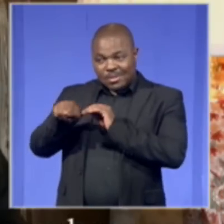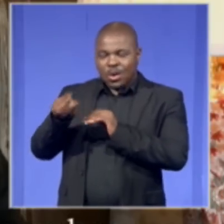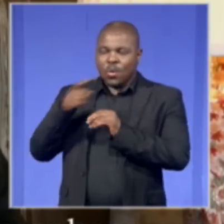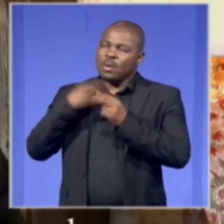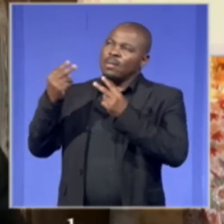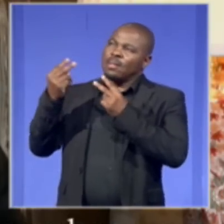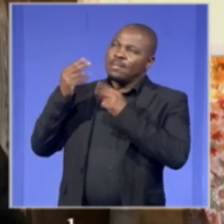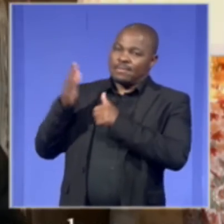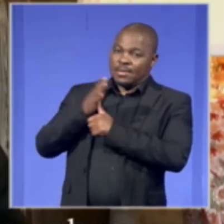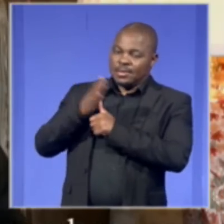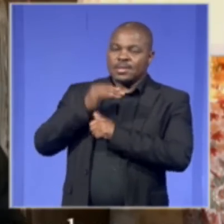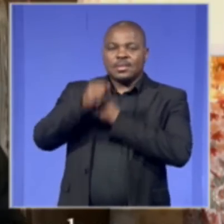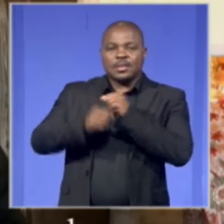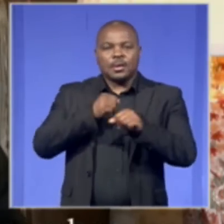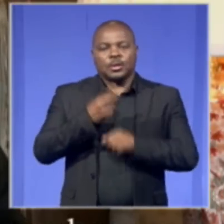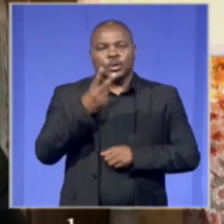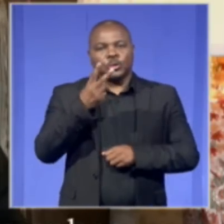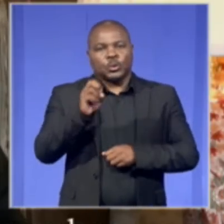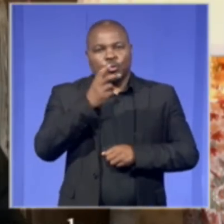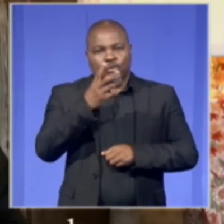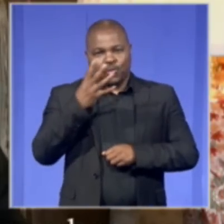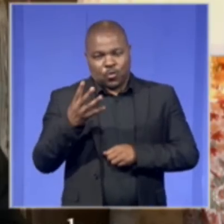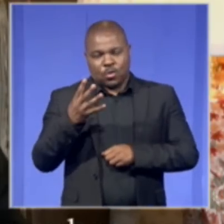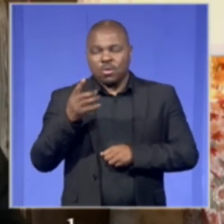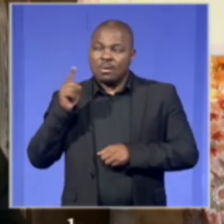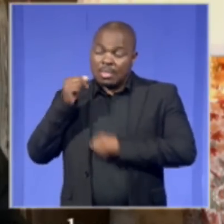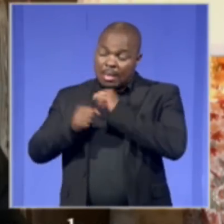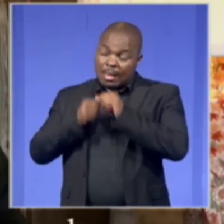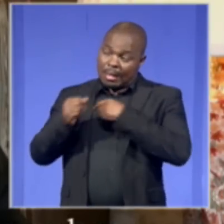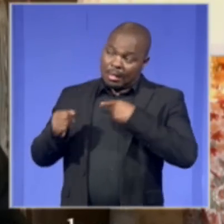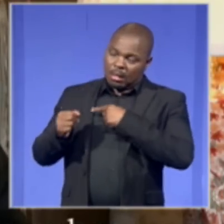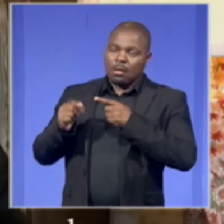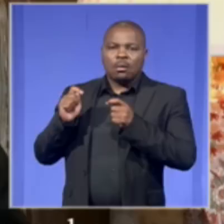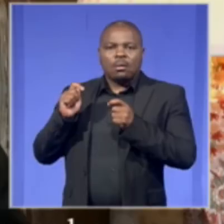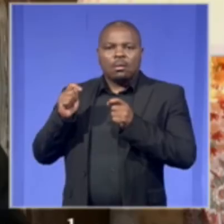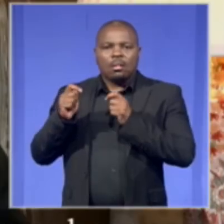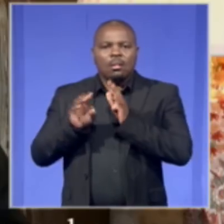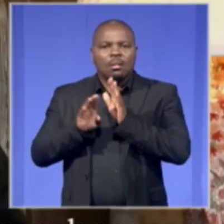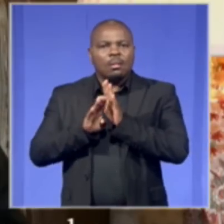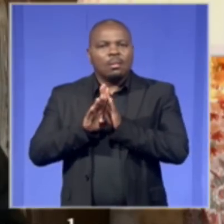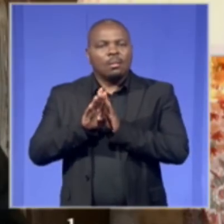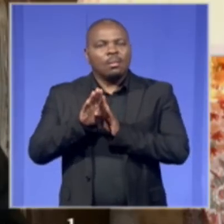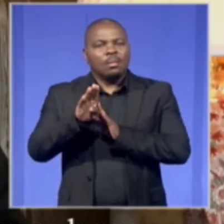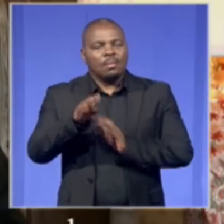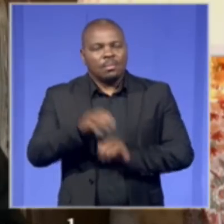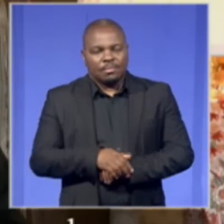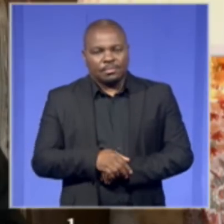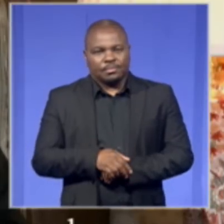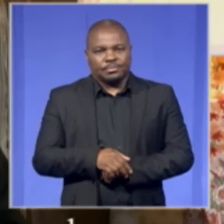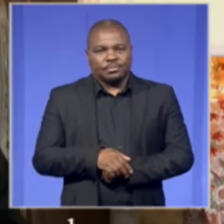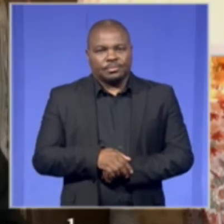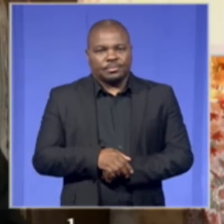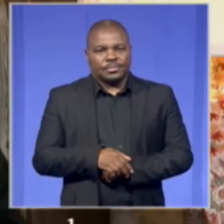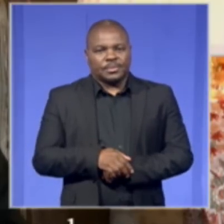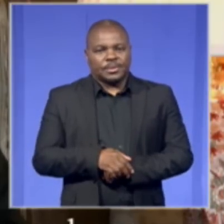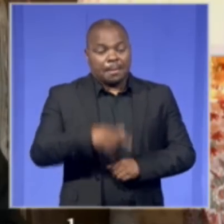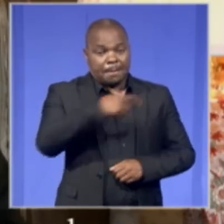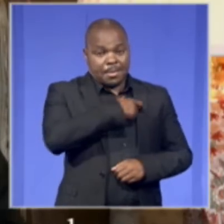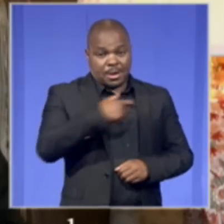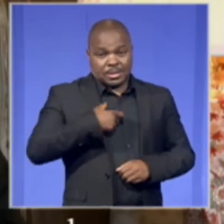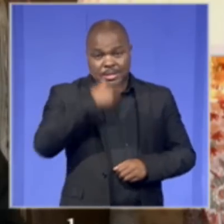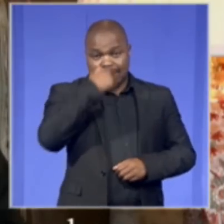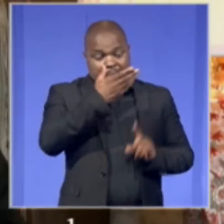2024 as a year of change and progress. We marked 30 years.